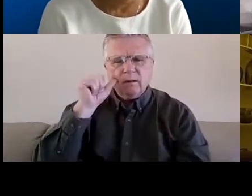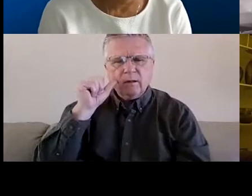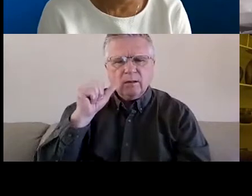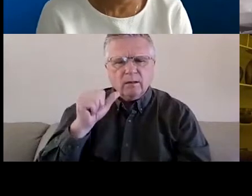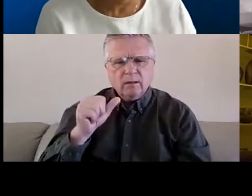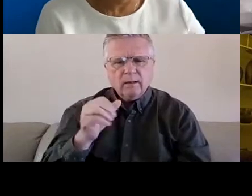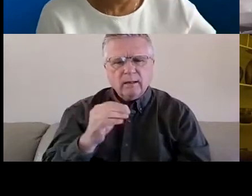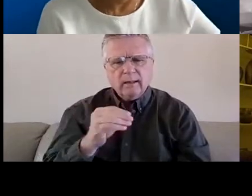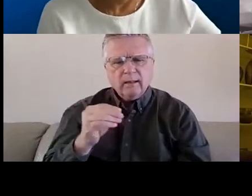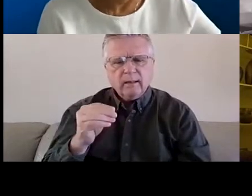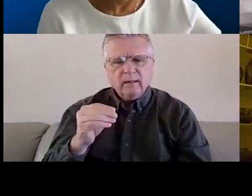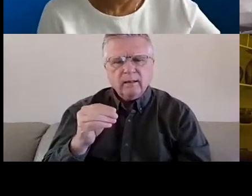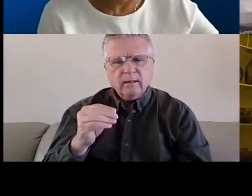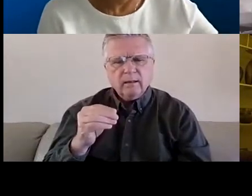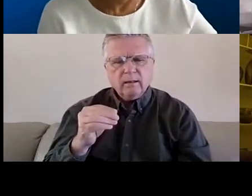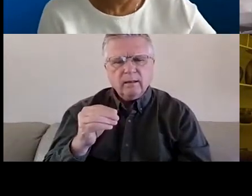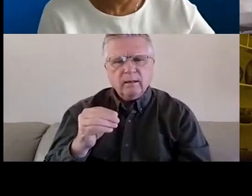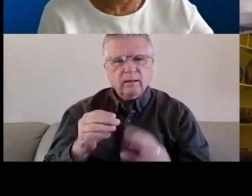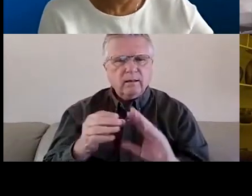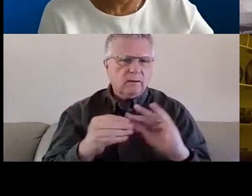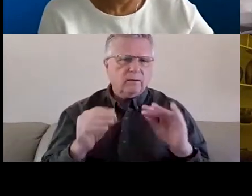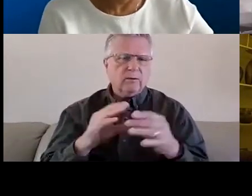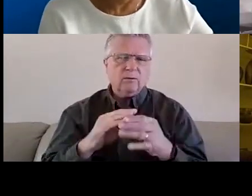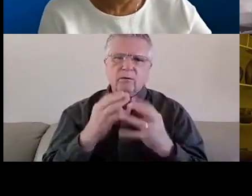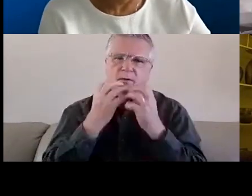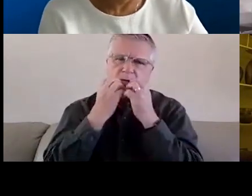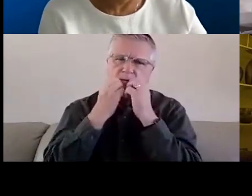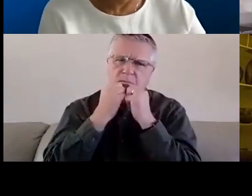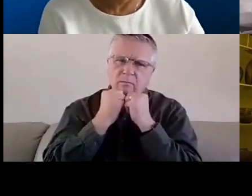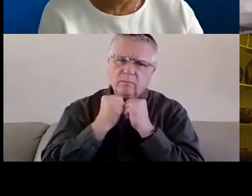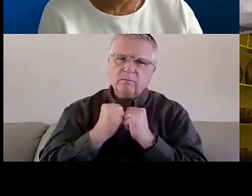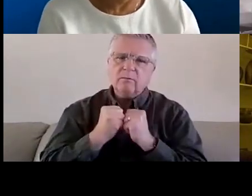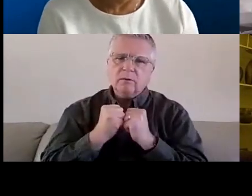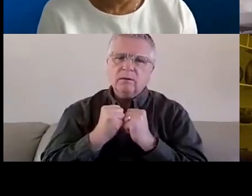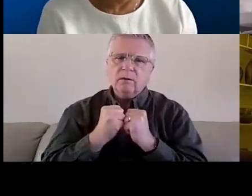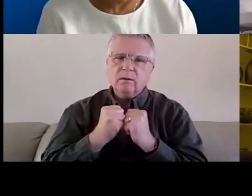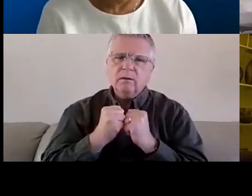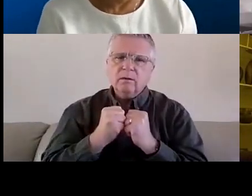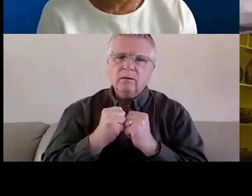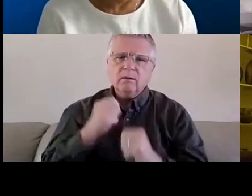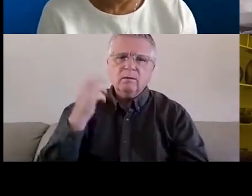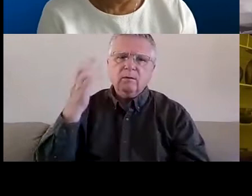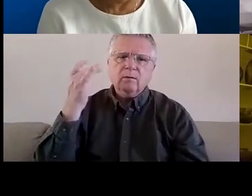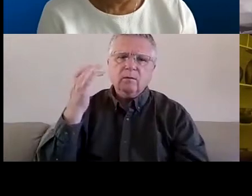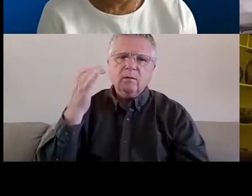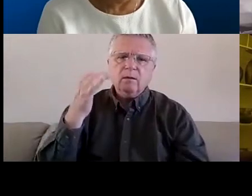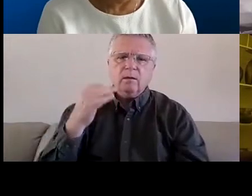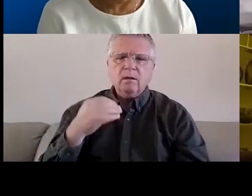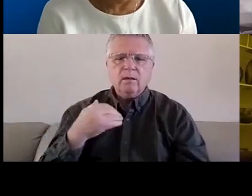And it's a story that's near and dear to my heart, as I have a paternal